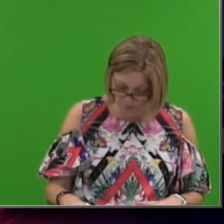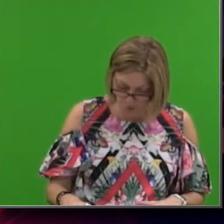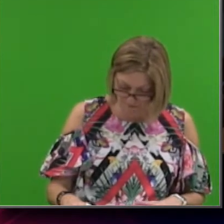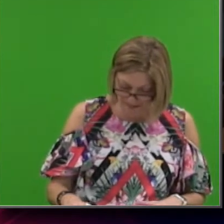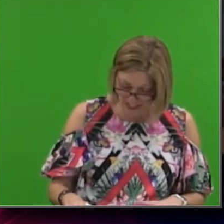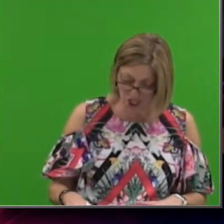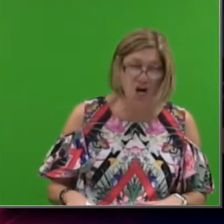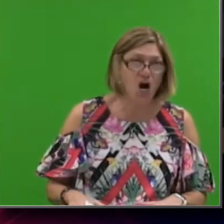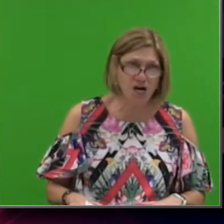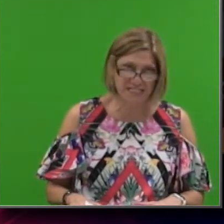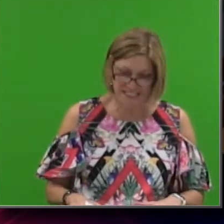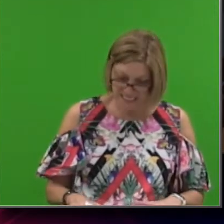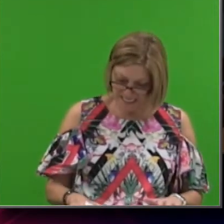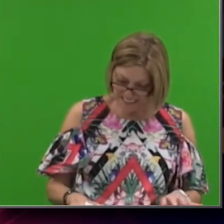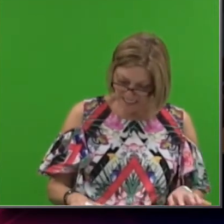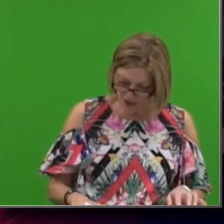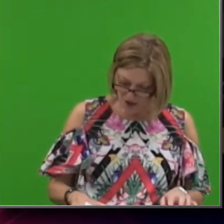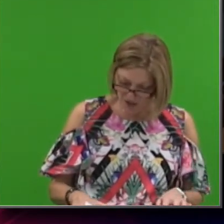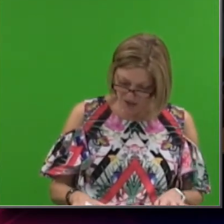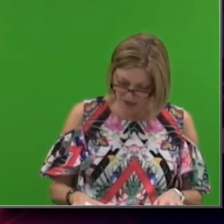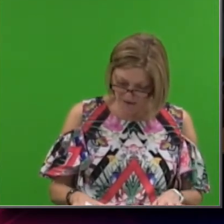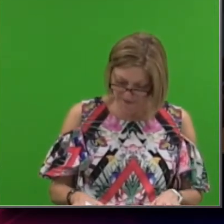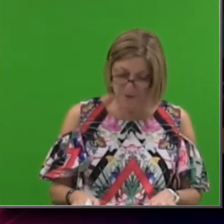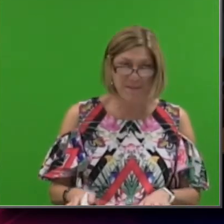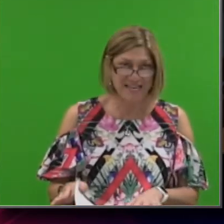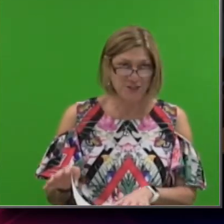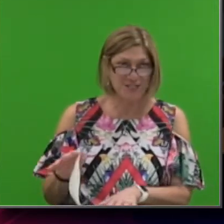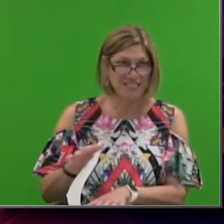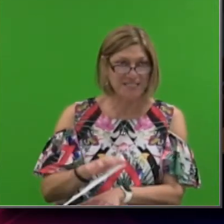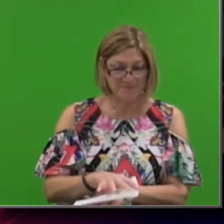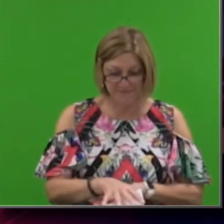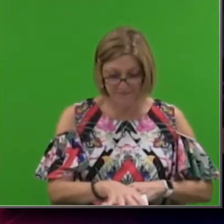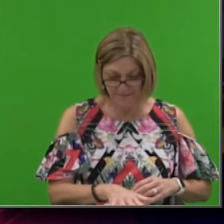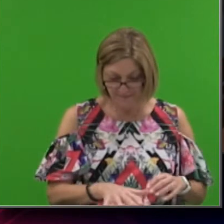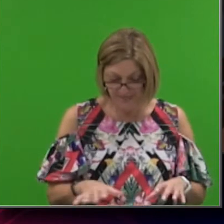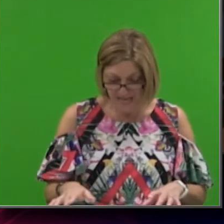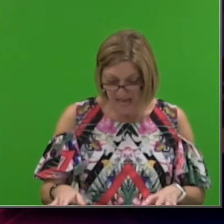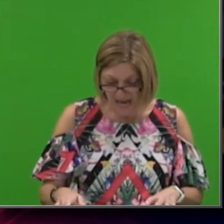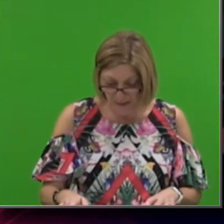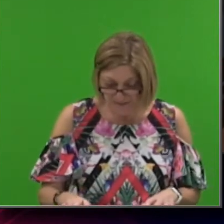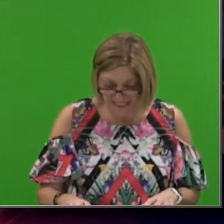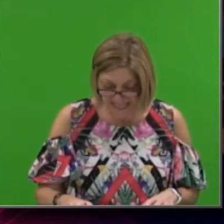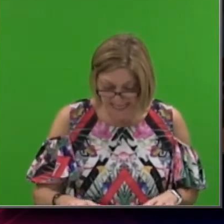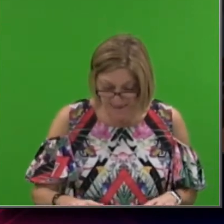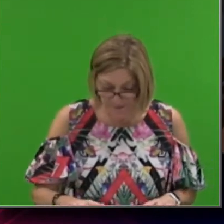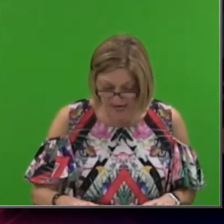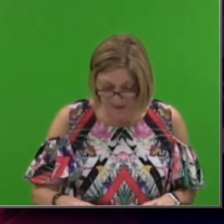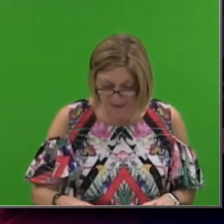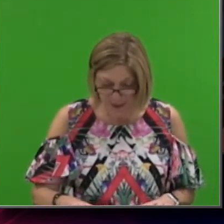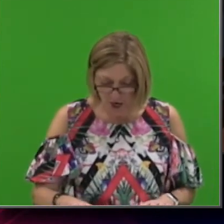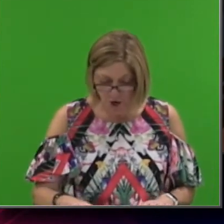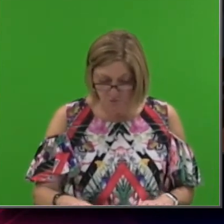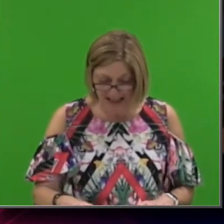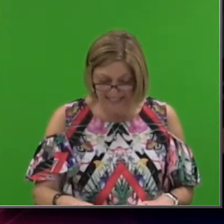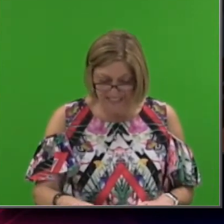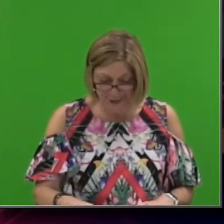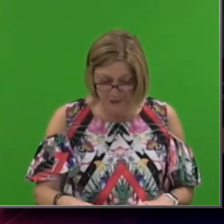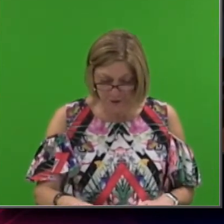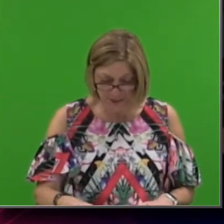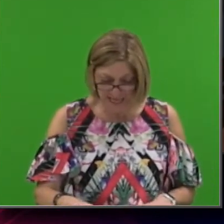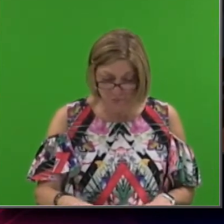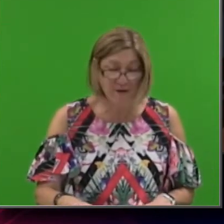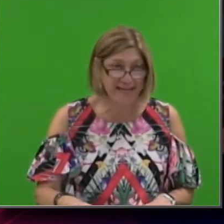she had woven the gods in all of their majesty. Upset and embarrassed,